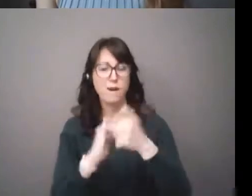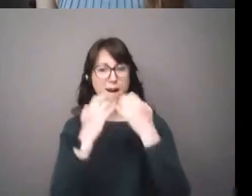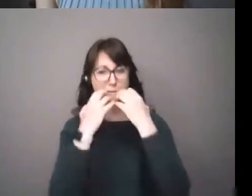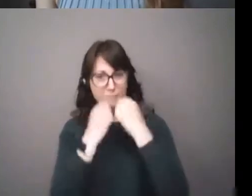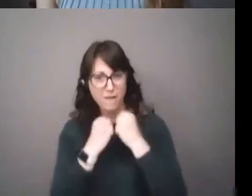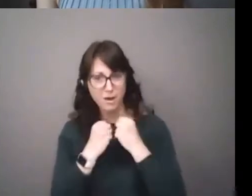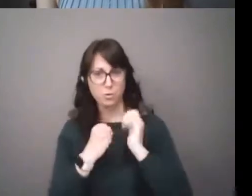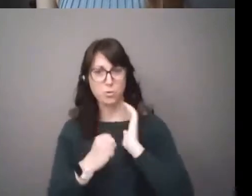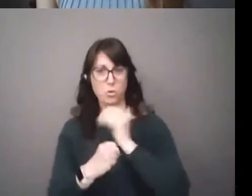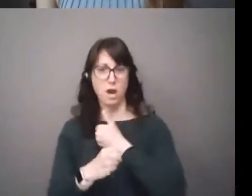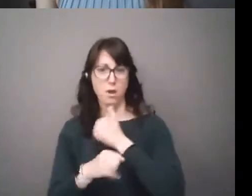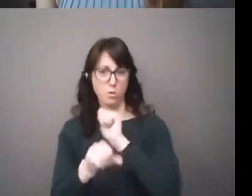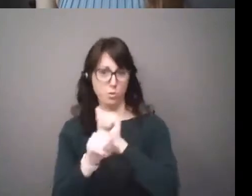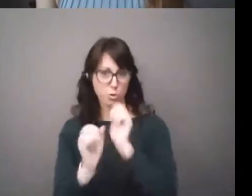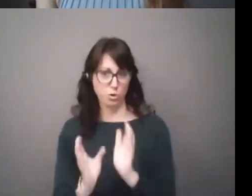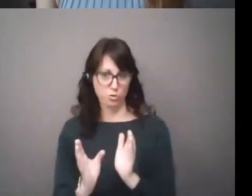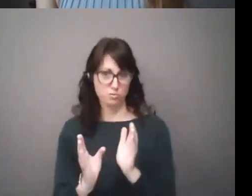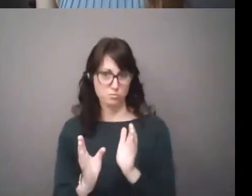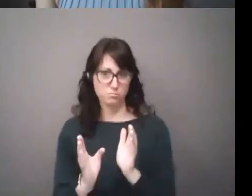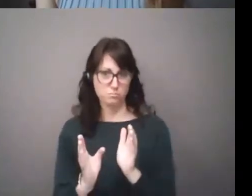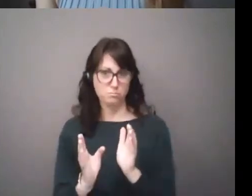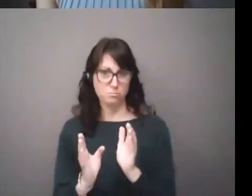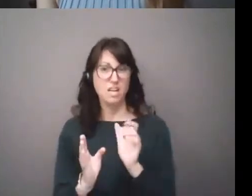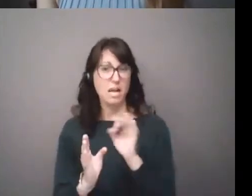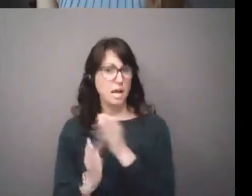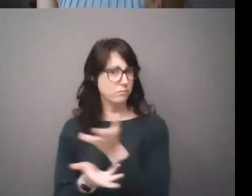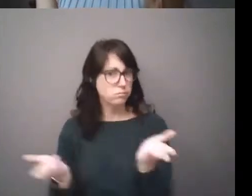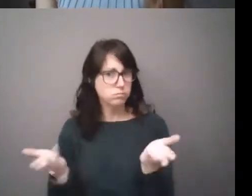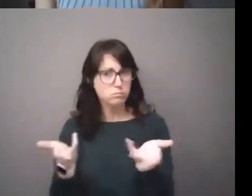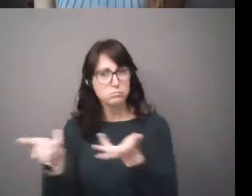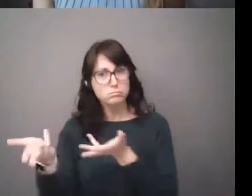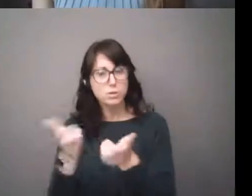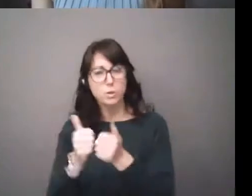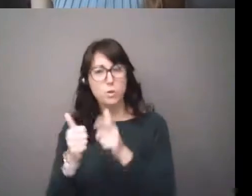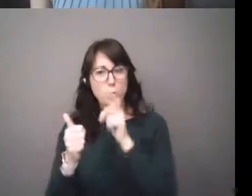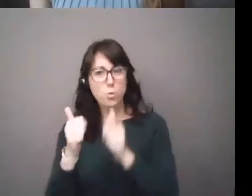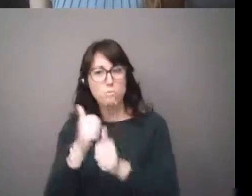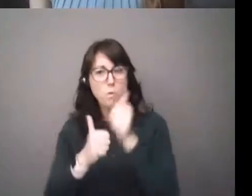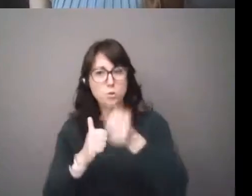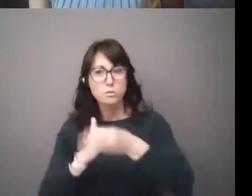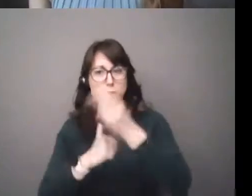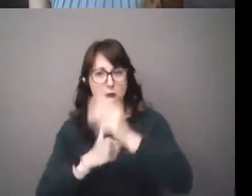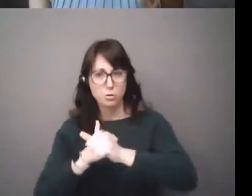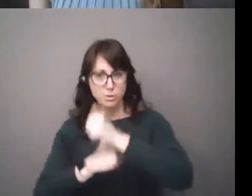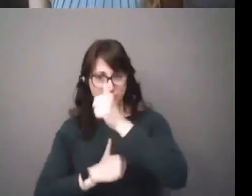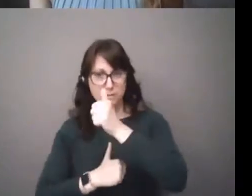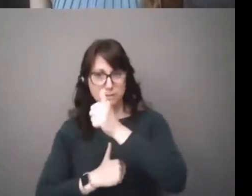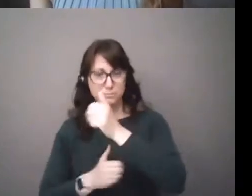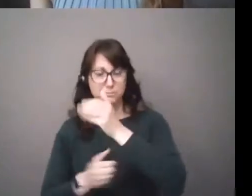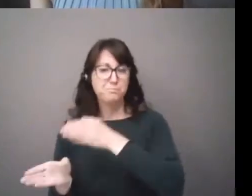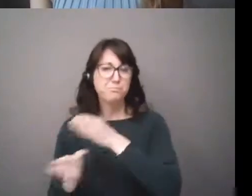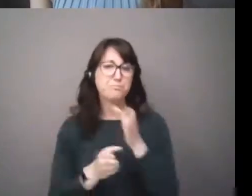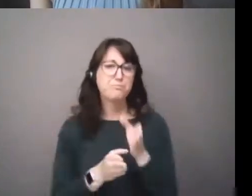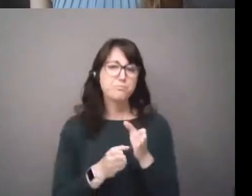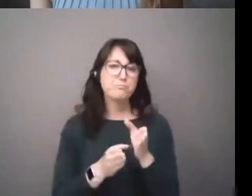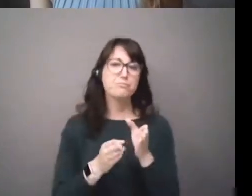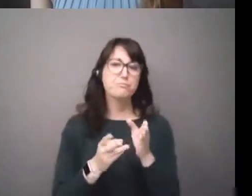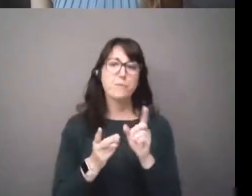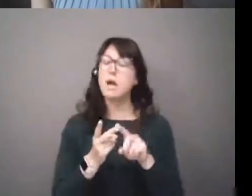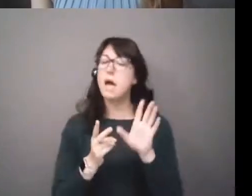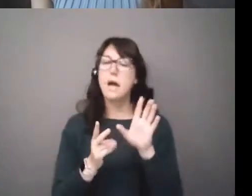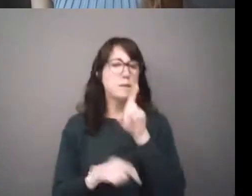value work for people who are dealing with the most vulnerable. And then secondly, I'm